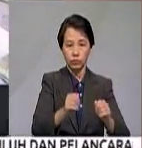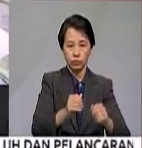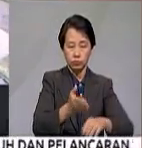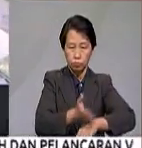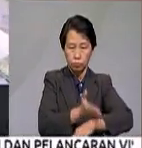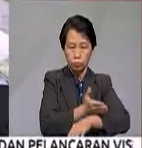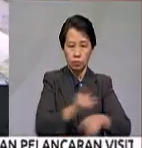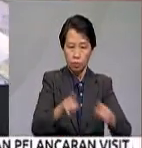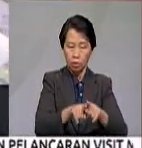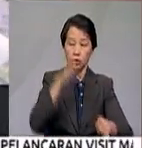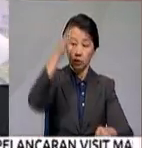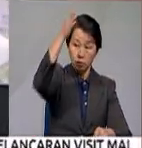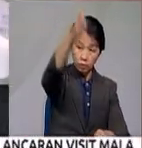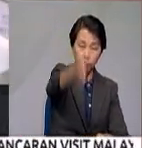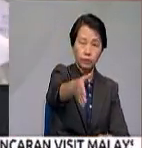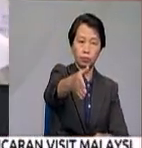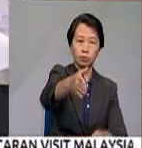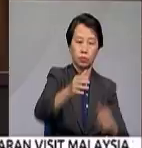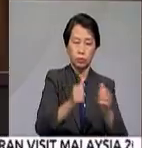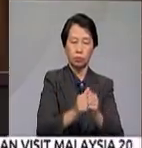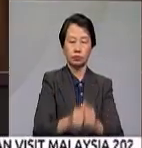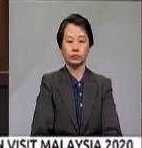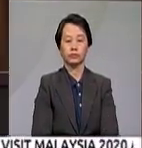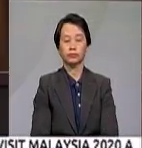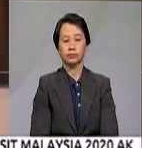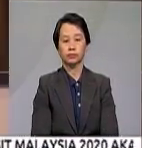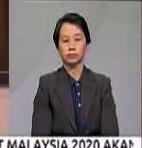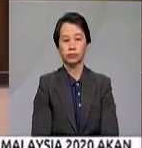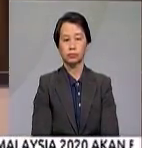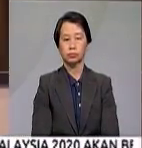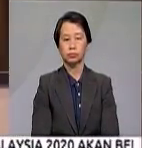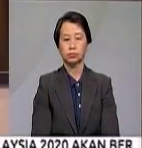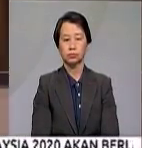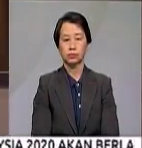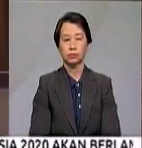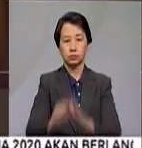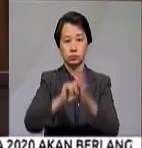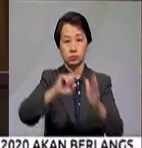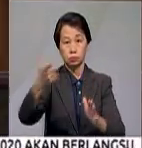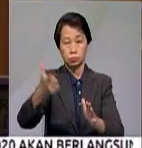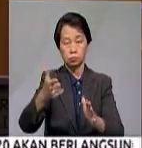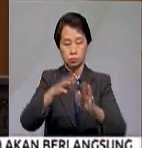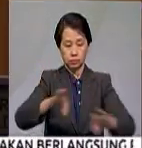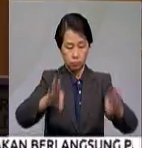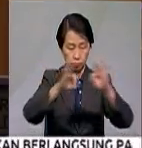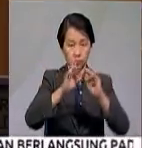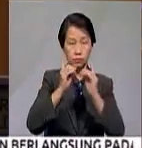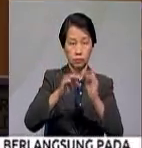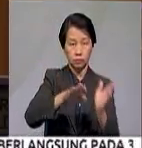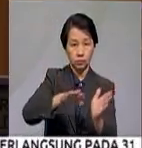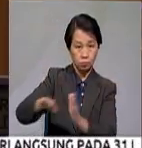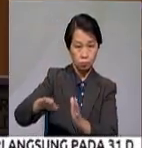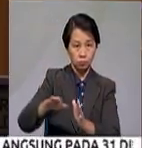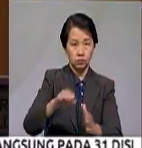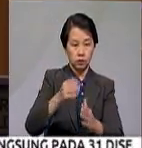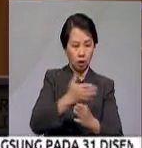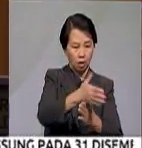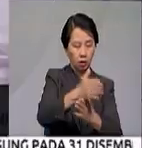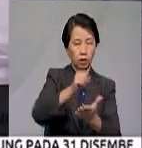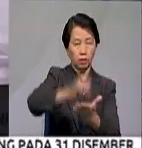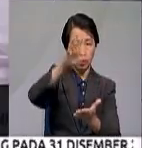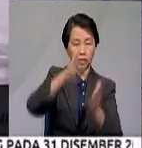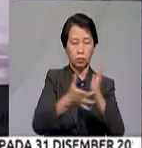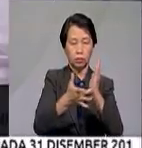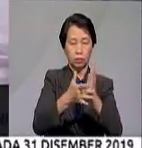a future, very promising future. Selain kepentingan pendidikan, aspek agihan semula kekayaan, teknologi